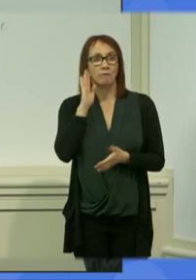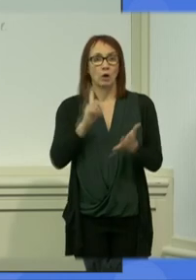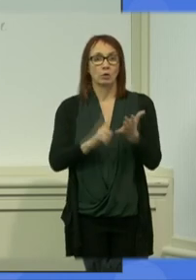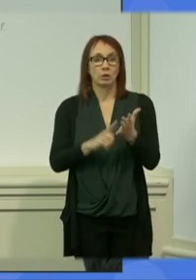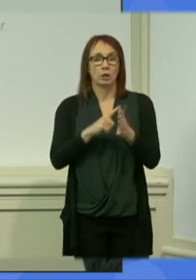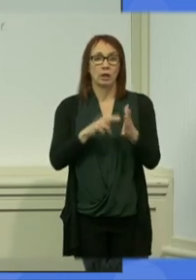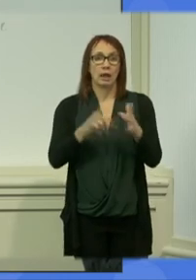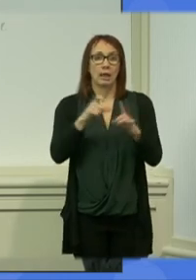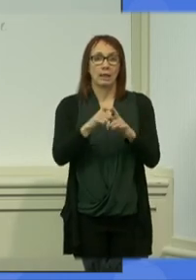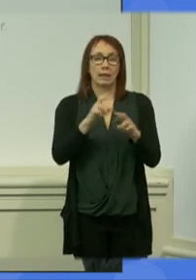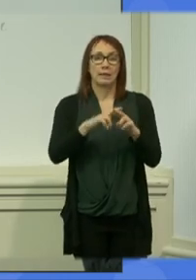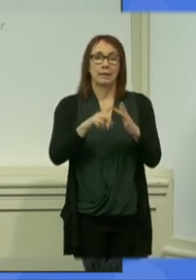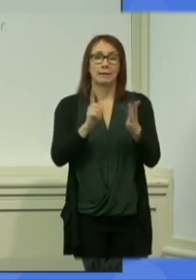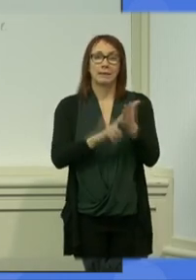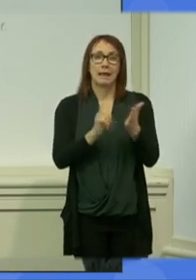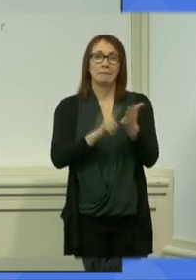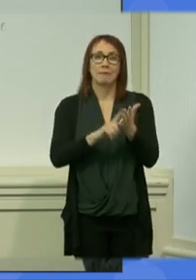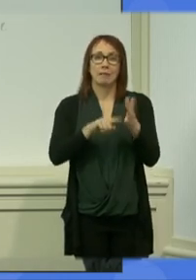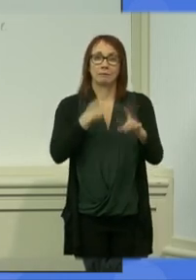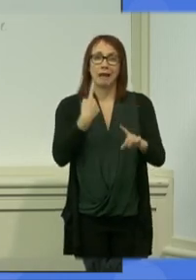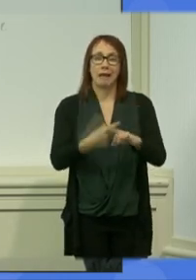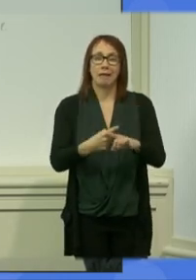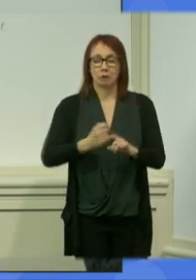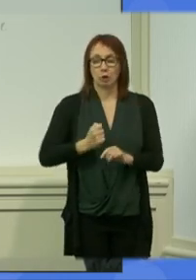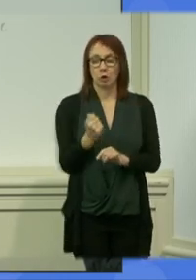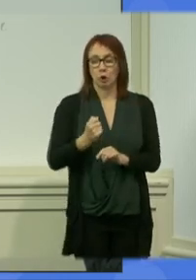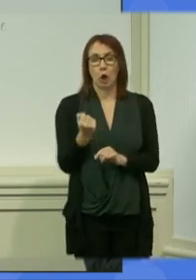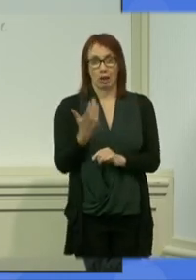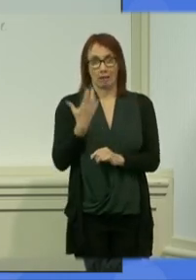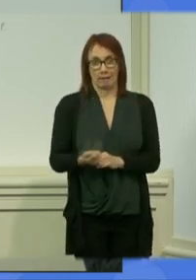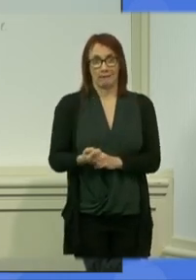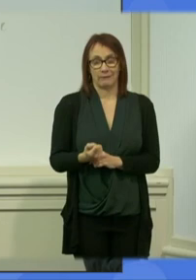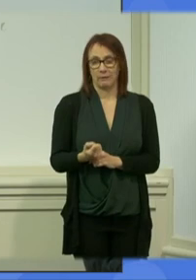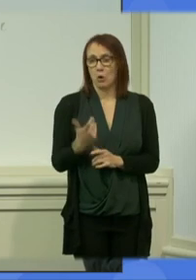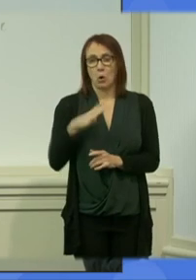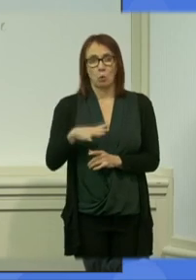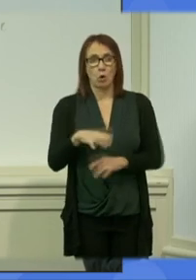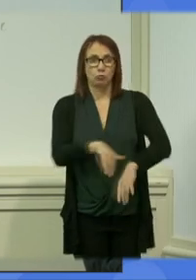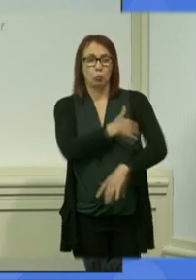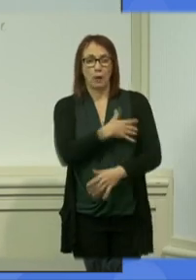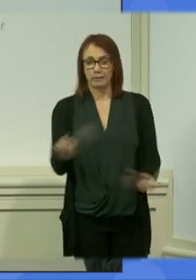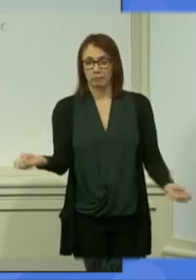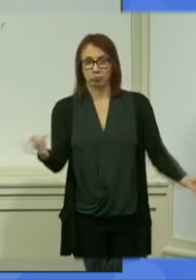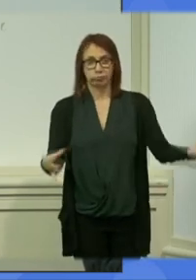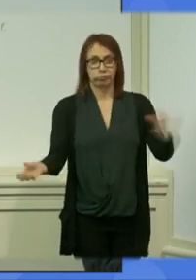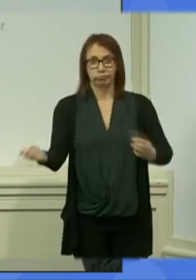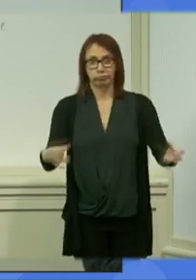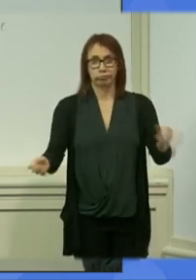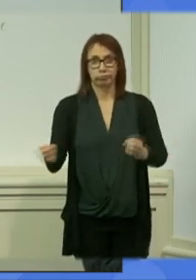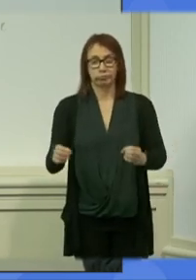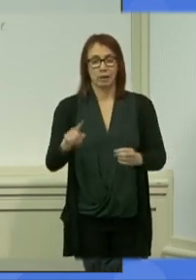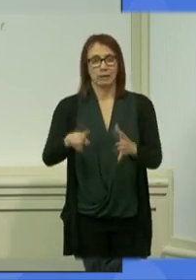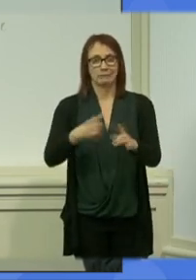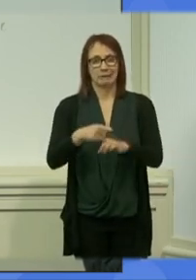this is one that is actually devolved to Scotland, and this is a tax on anyone disposing of waste at a landfill site. And it's been pretty successful, actually,